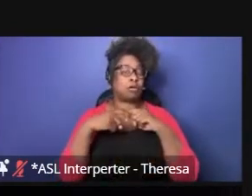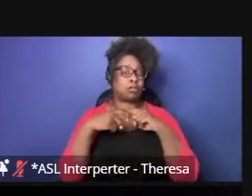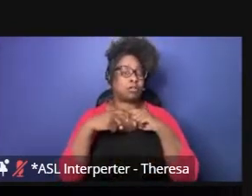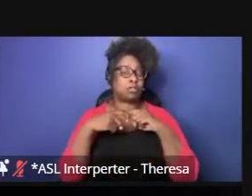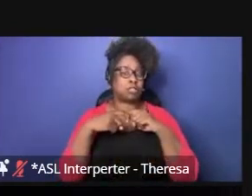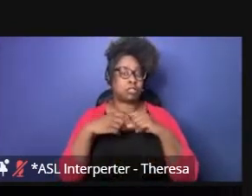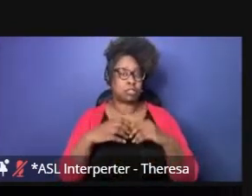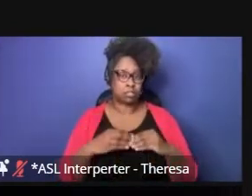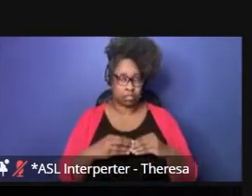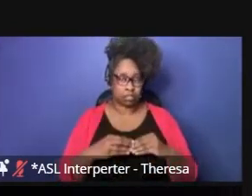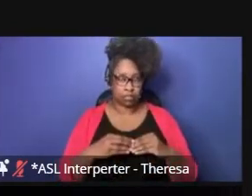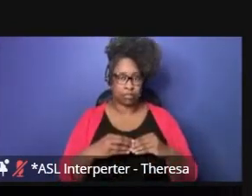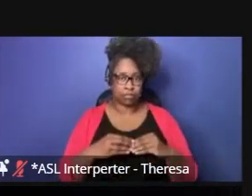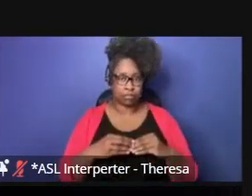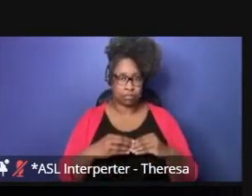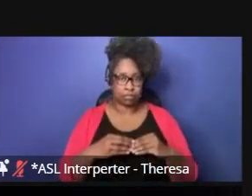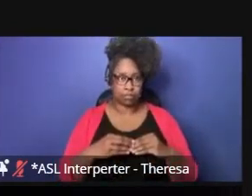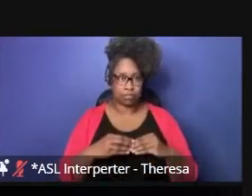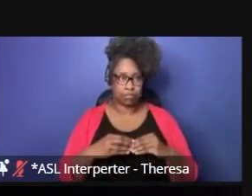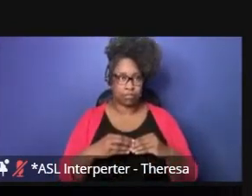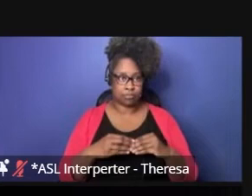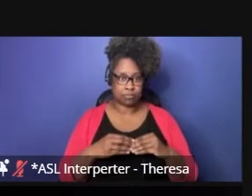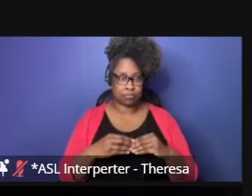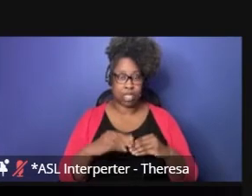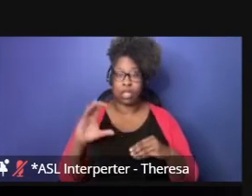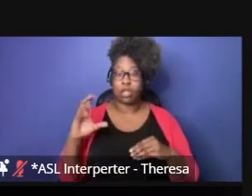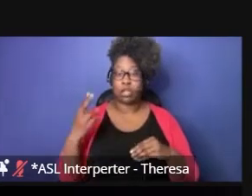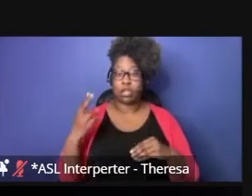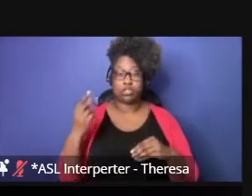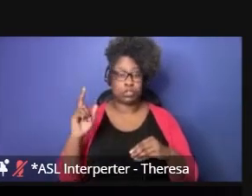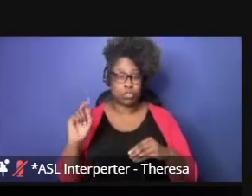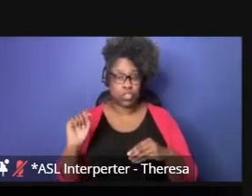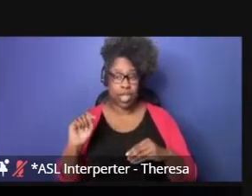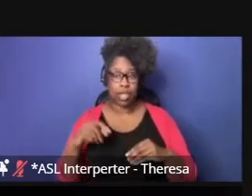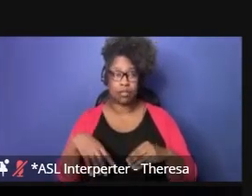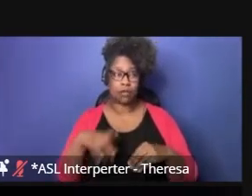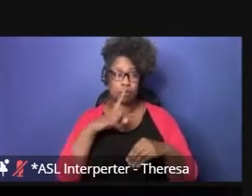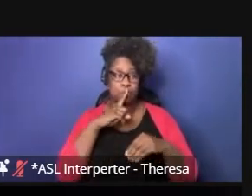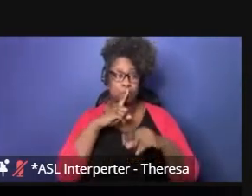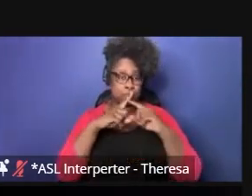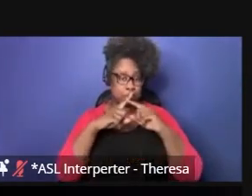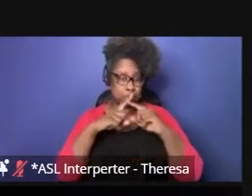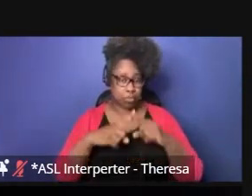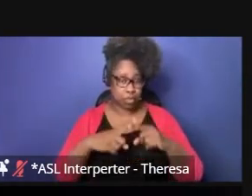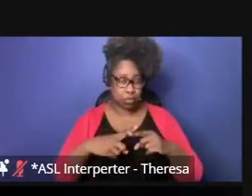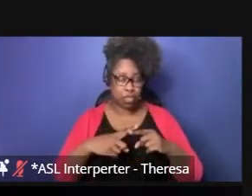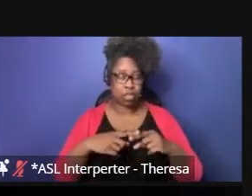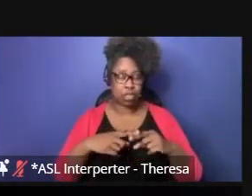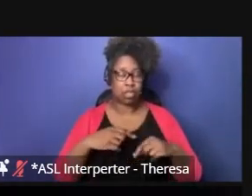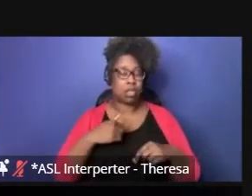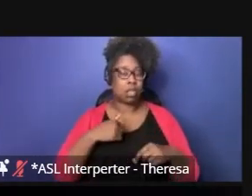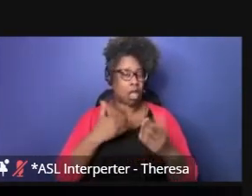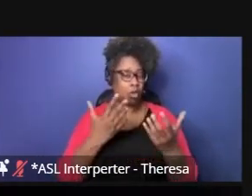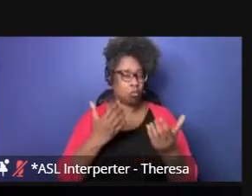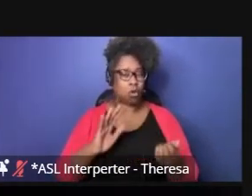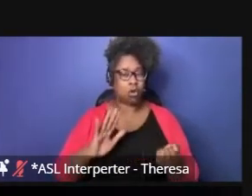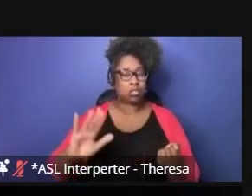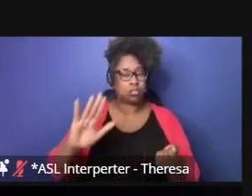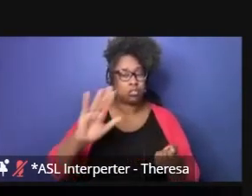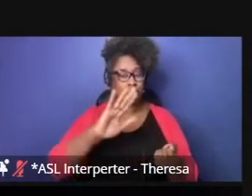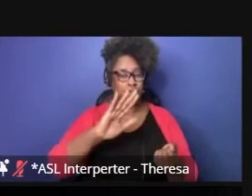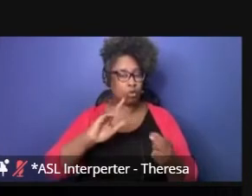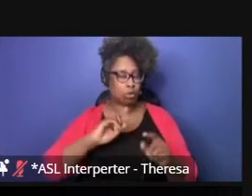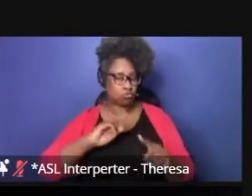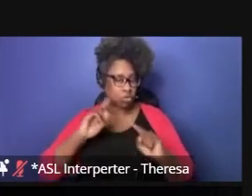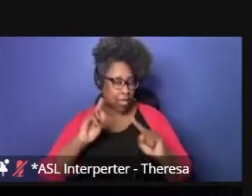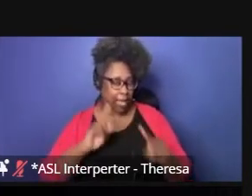Would love to, in the chat or coming off of mute, to just hear your reactions to this, anything that you feel like